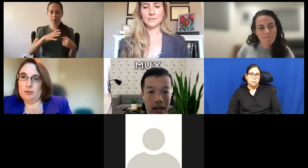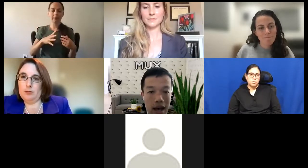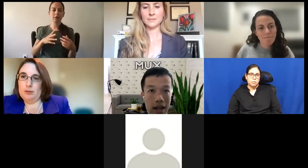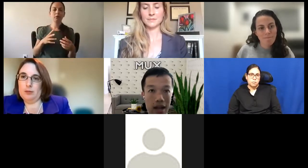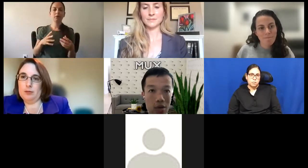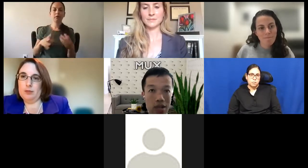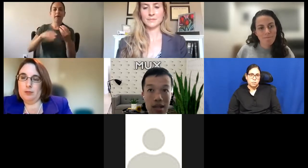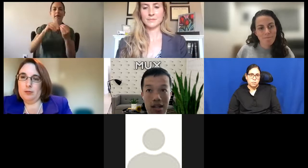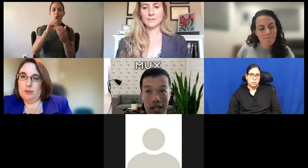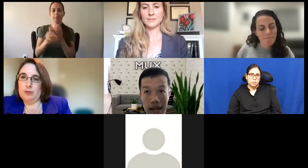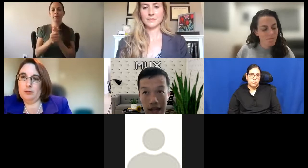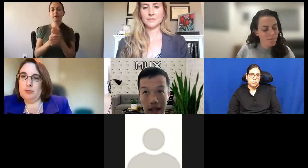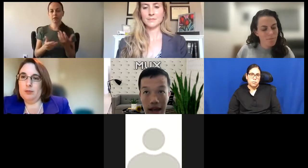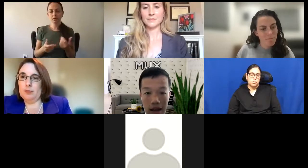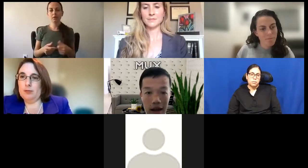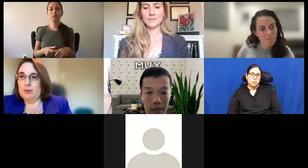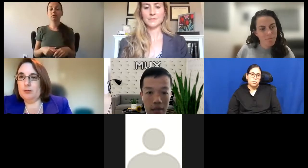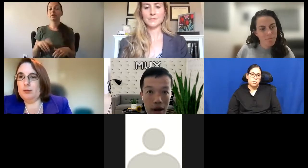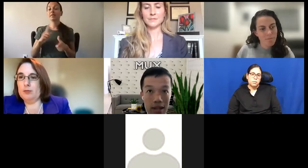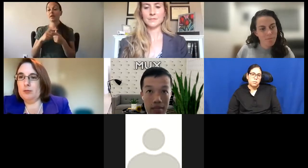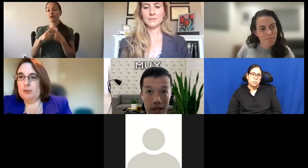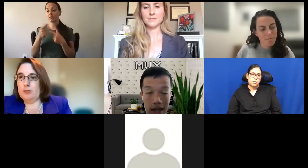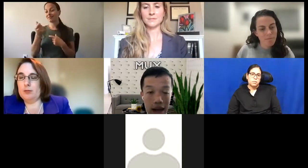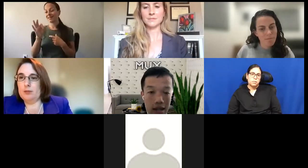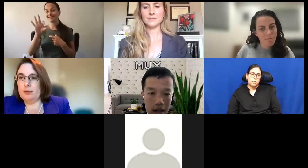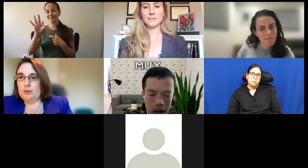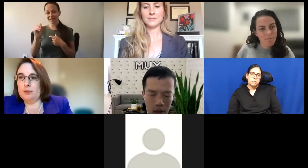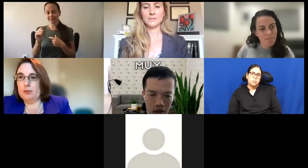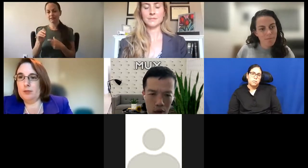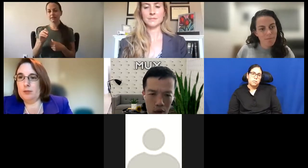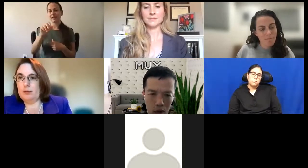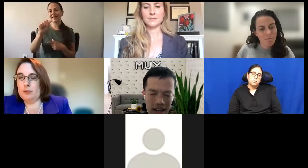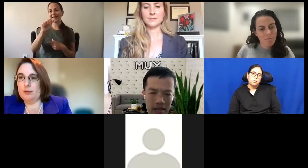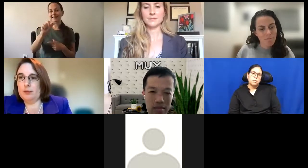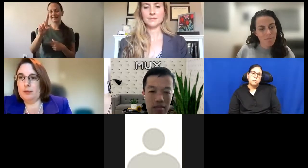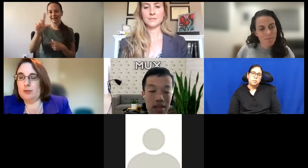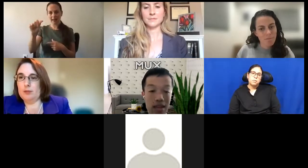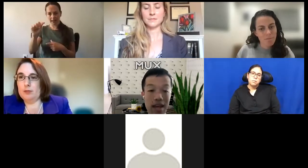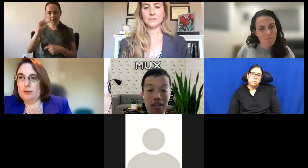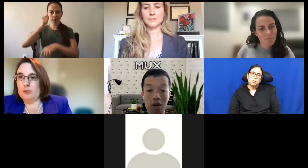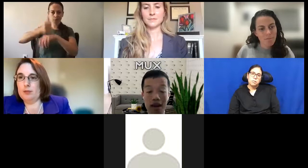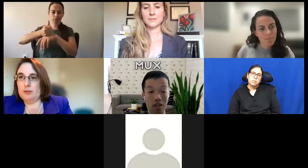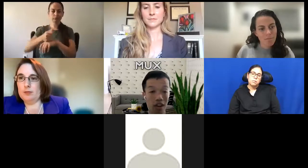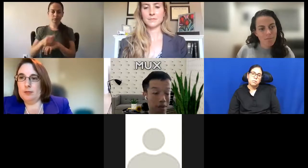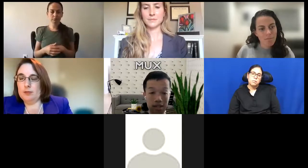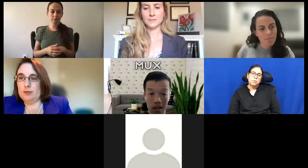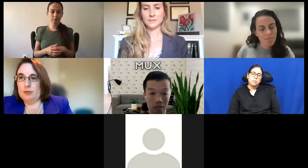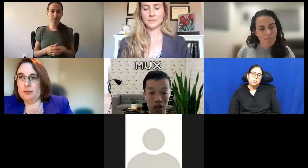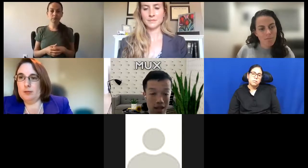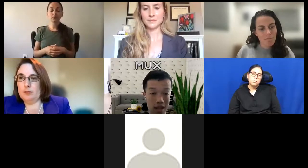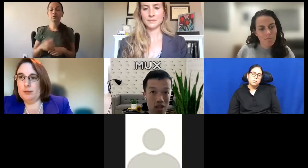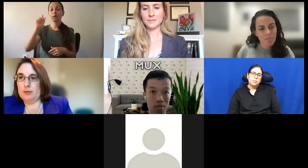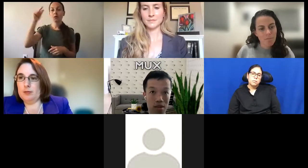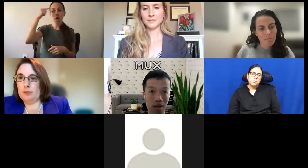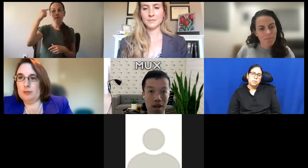protected class. And it wasn't until 1990 that the American Disabilities Act was formalized. And so the government has done a